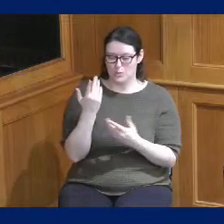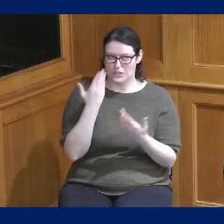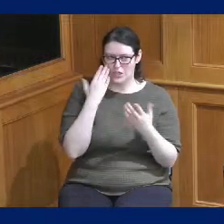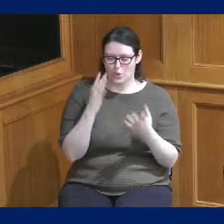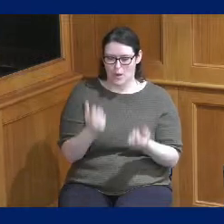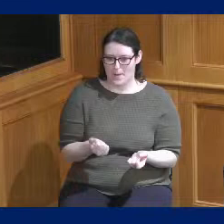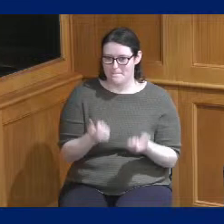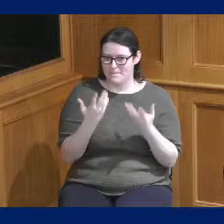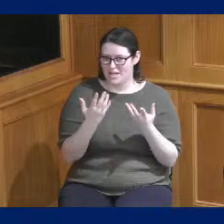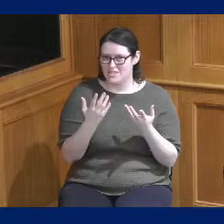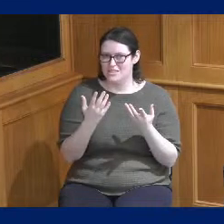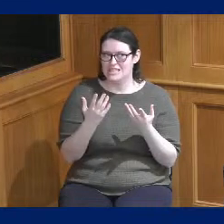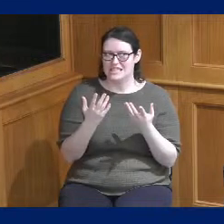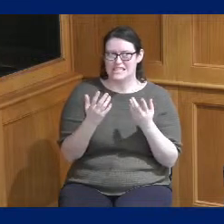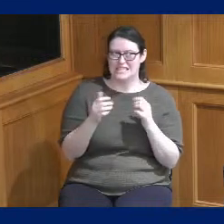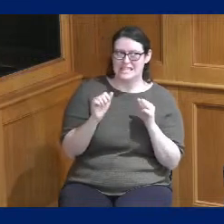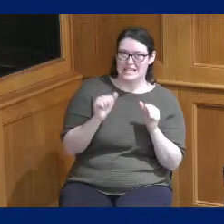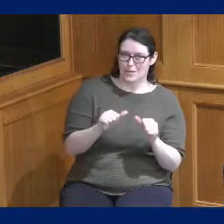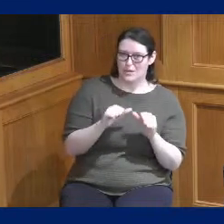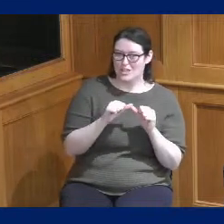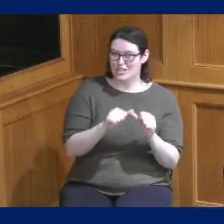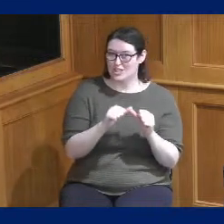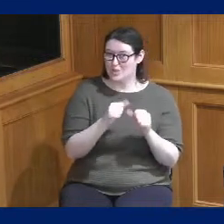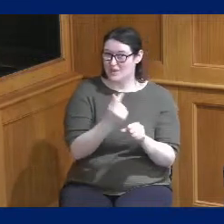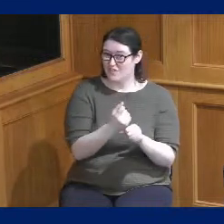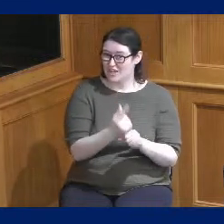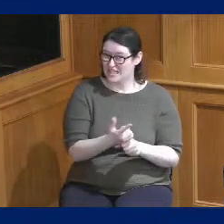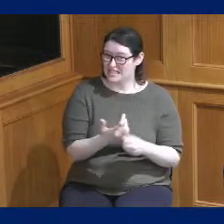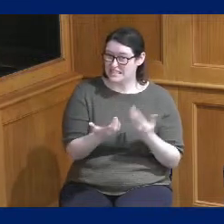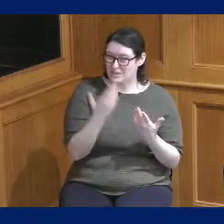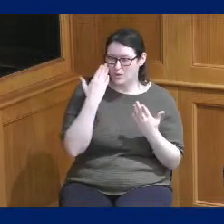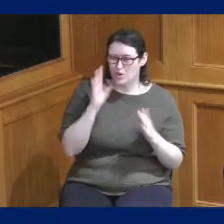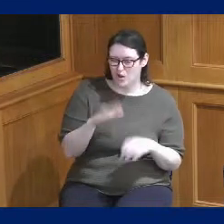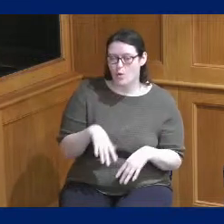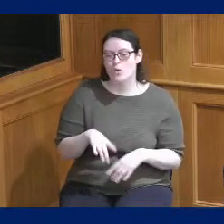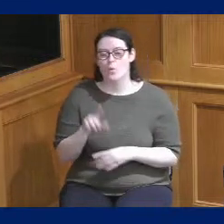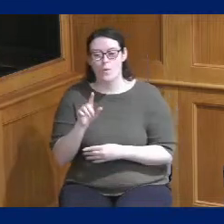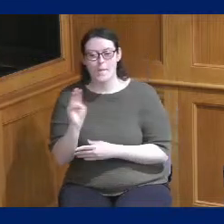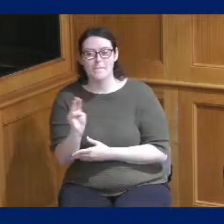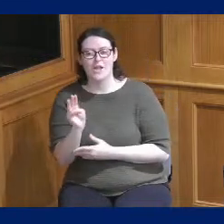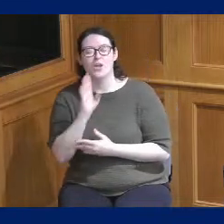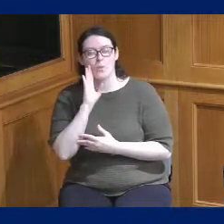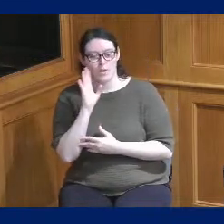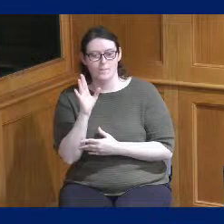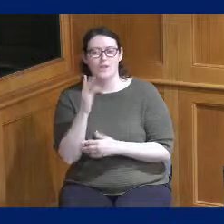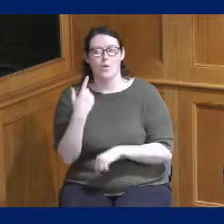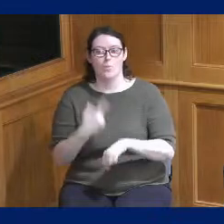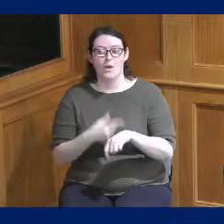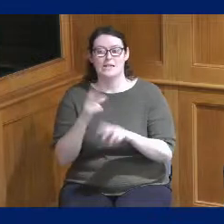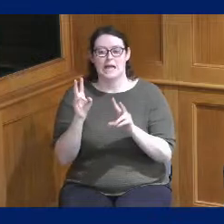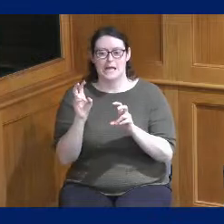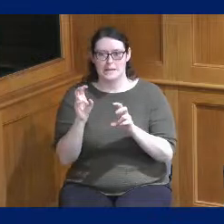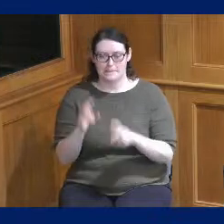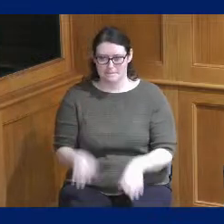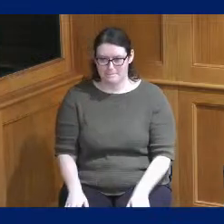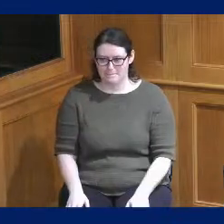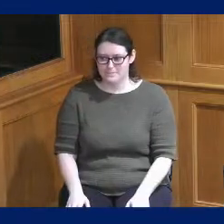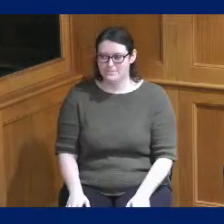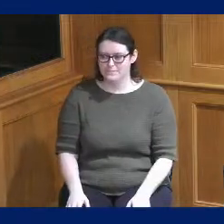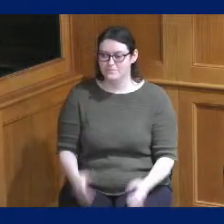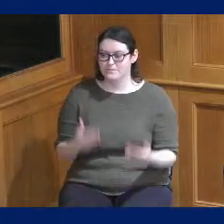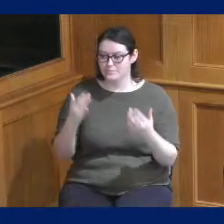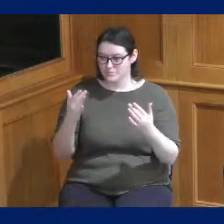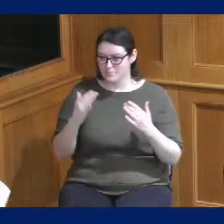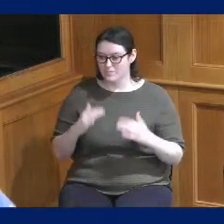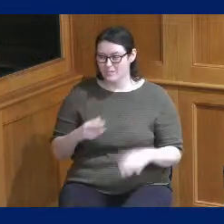much of that is going to be sustainable. So in this first year, we're funding $1 million of it from this location. Talked a little